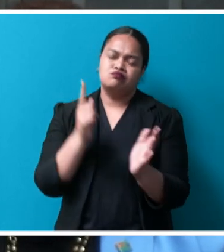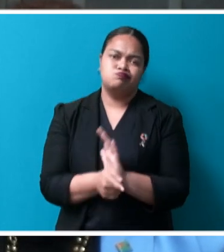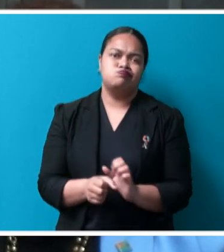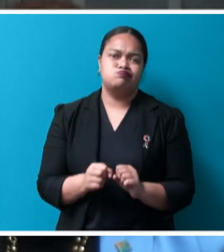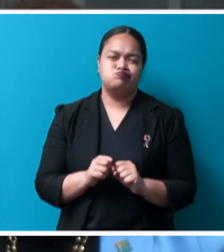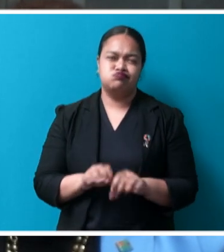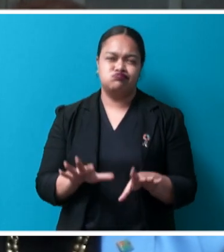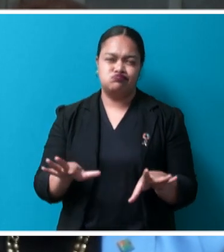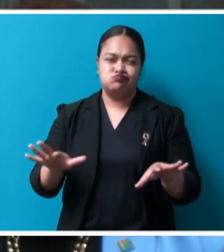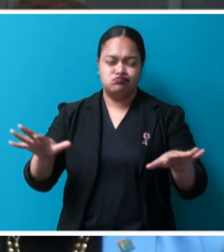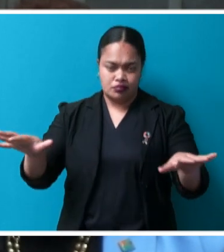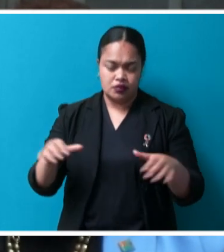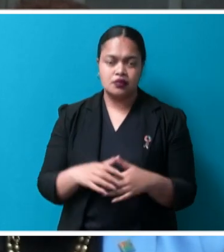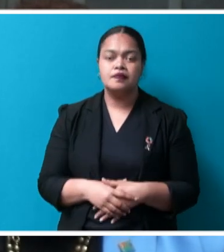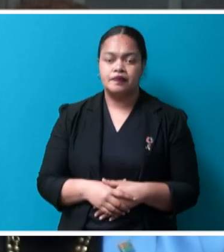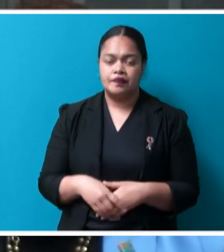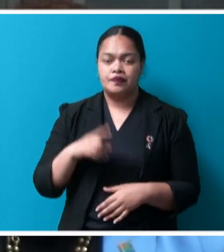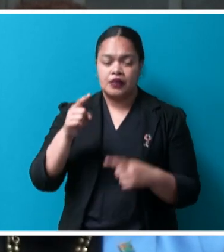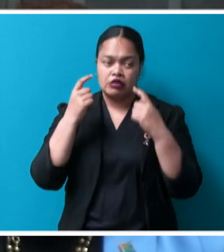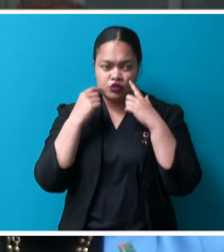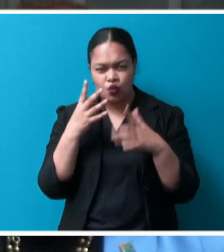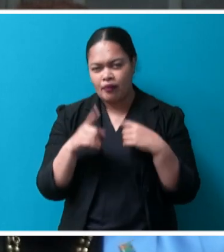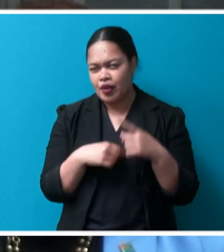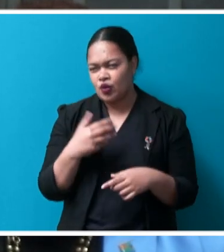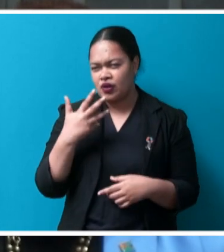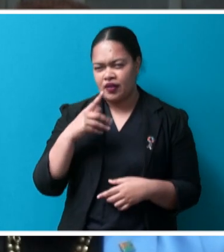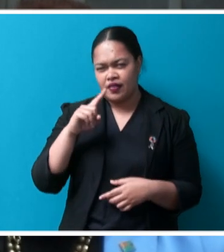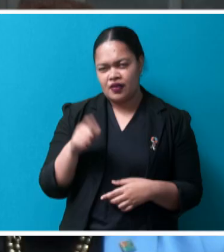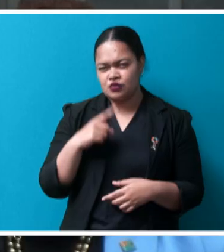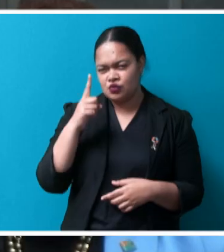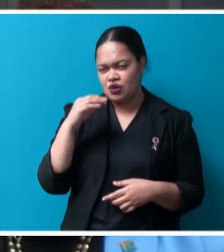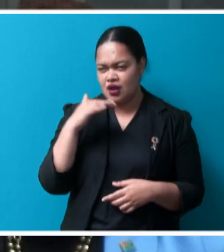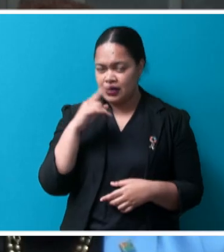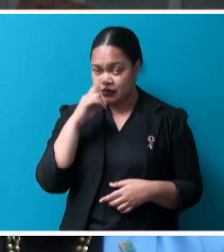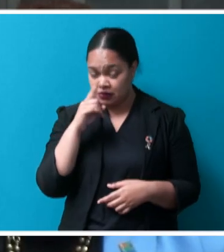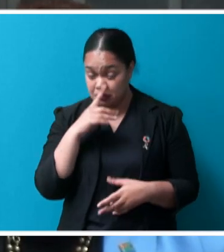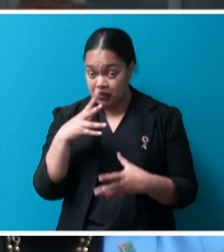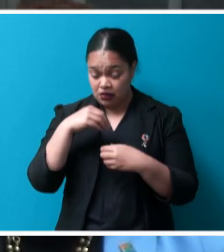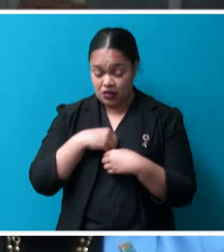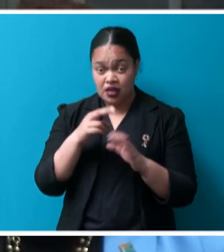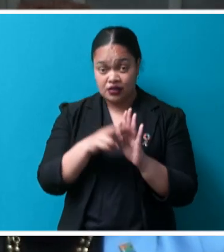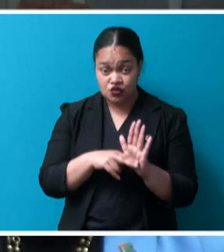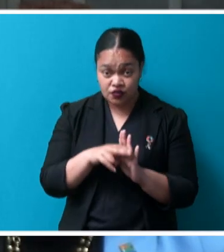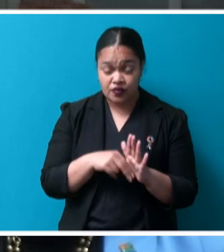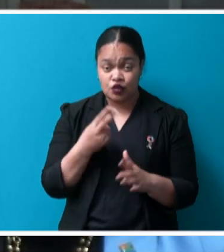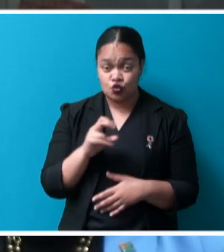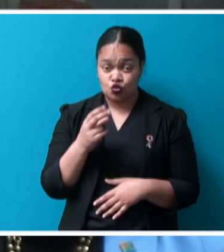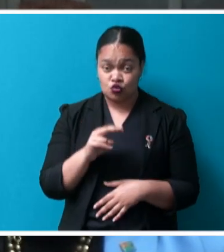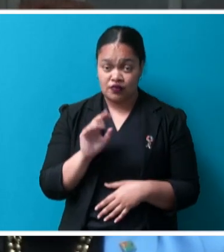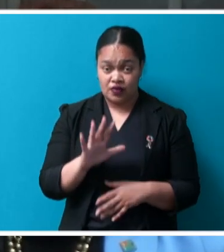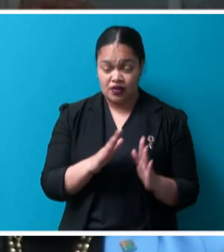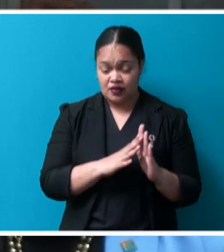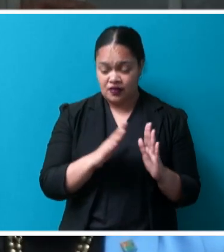2026 UNAIDS estimates indicate that about 9,100 people were living with HIV in 2025, and